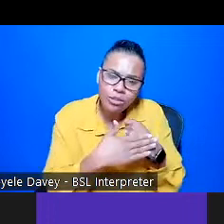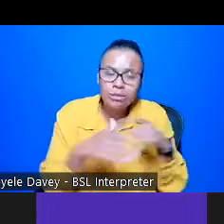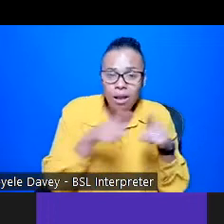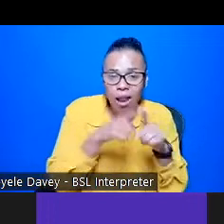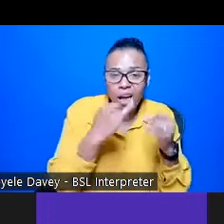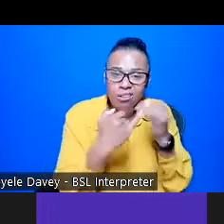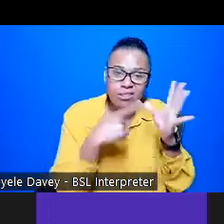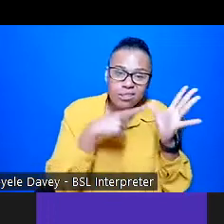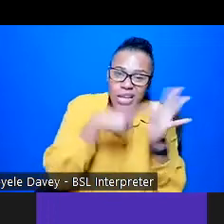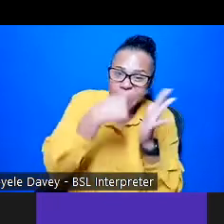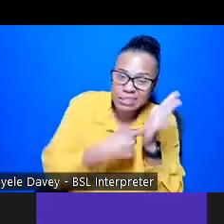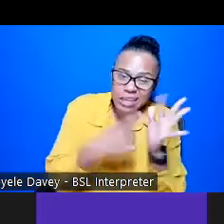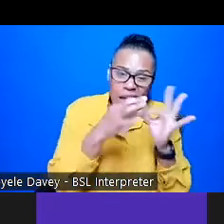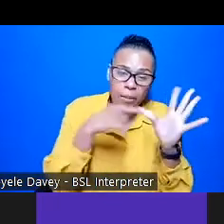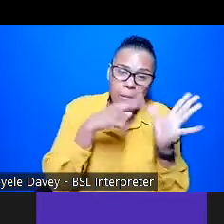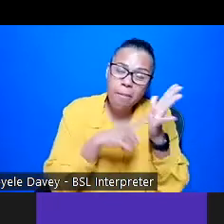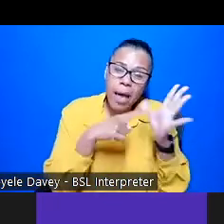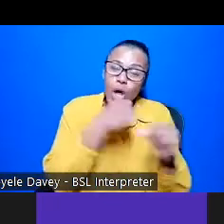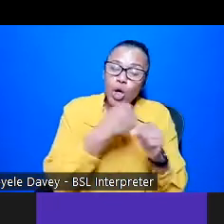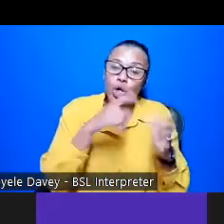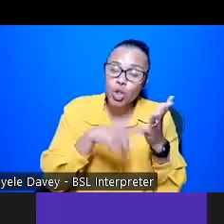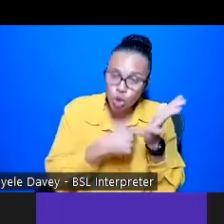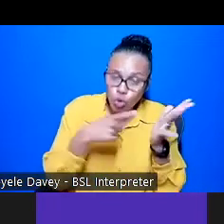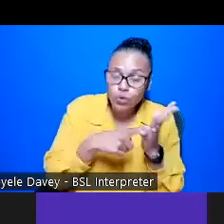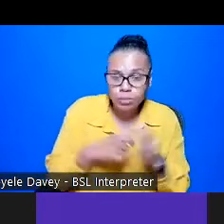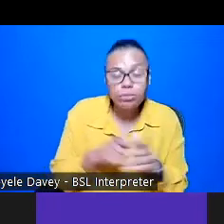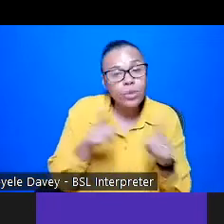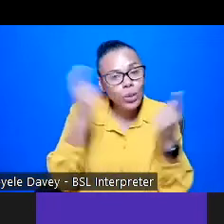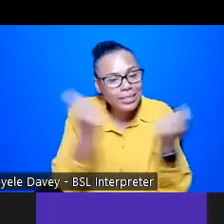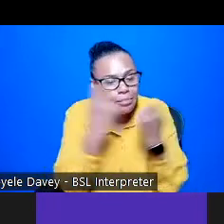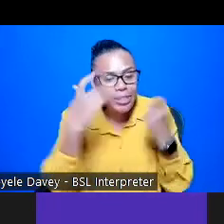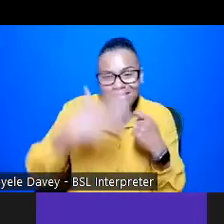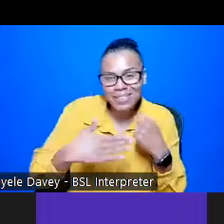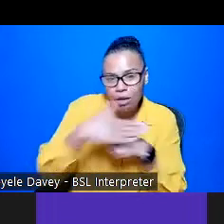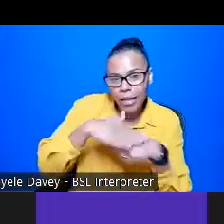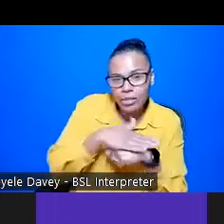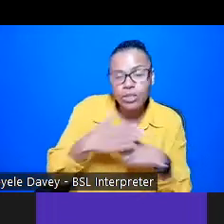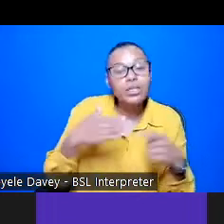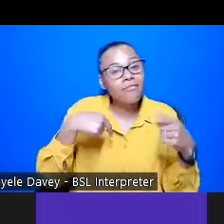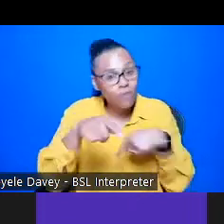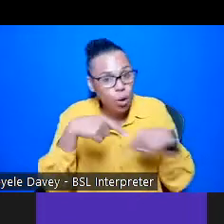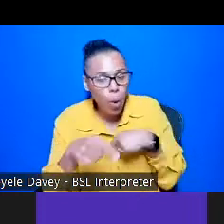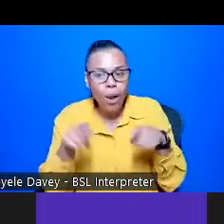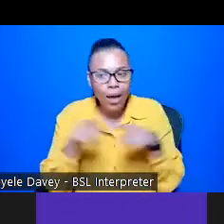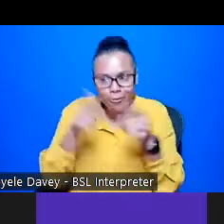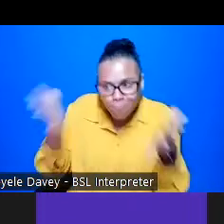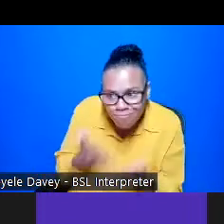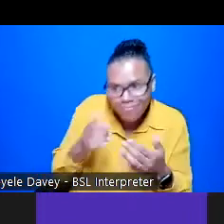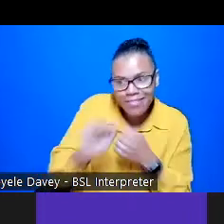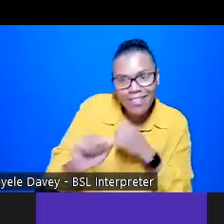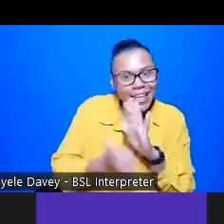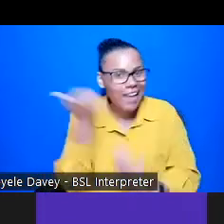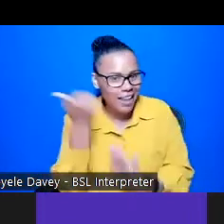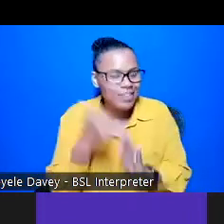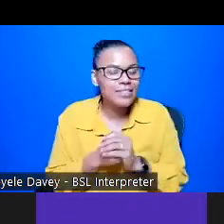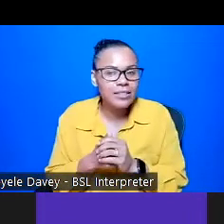as shown in the slide. We also celebrated South Asians in football and amplifying their talent, and the lack of South Asian